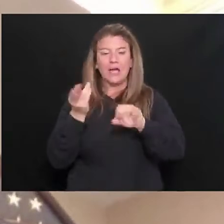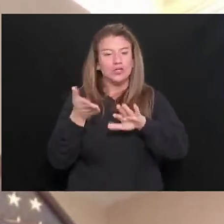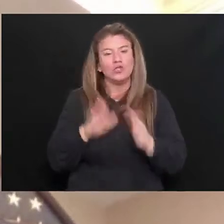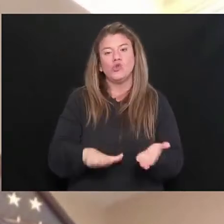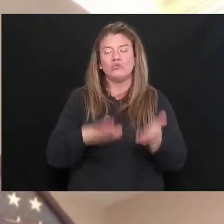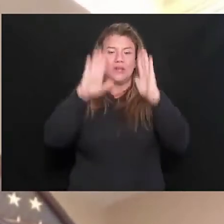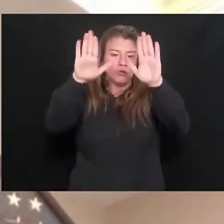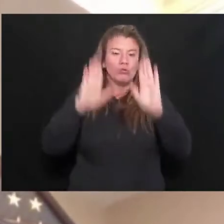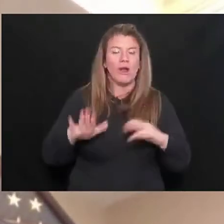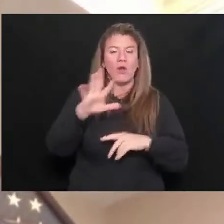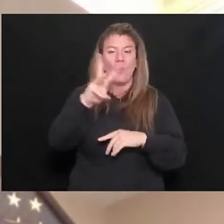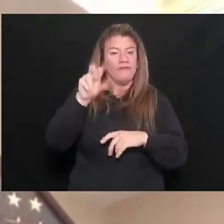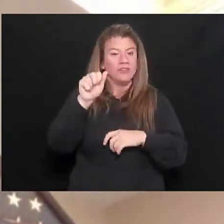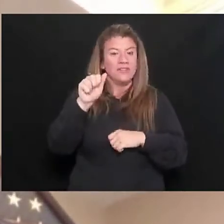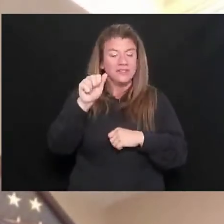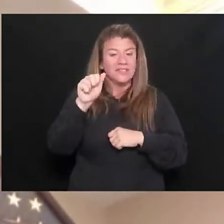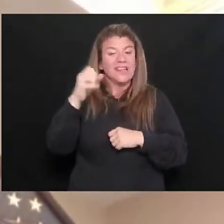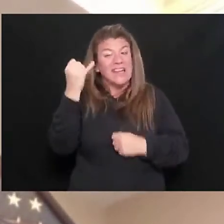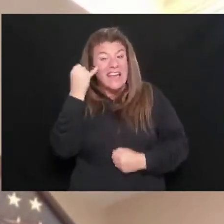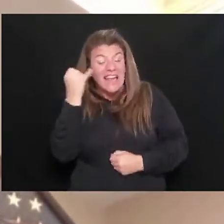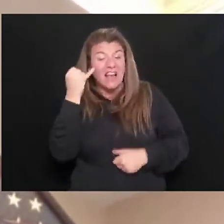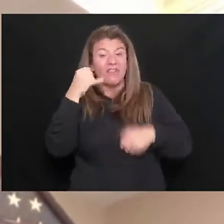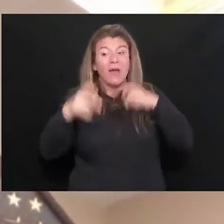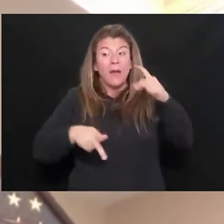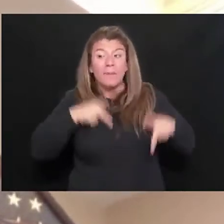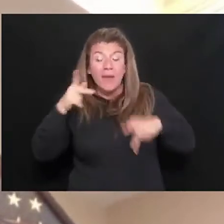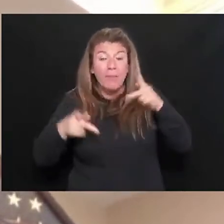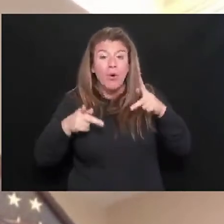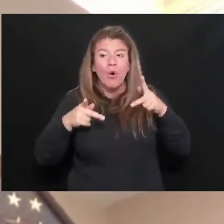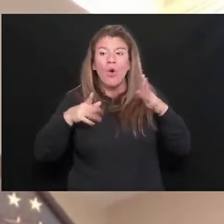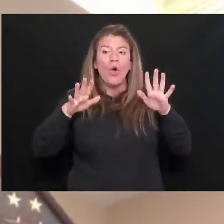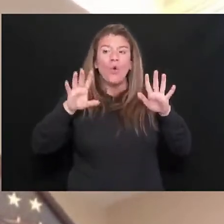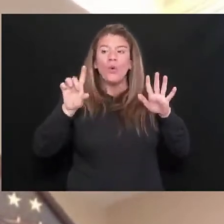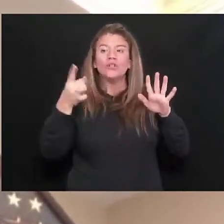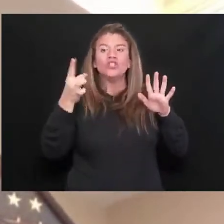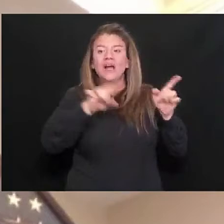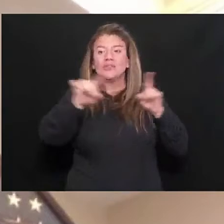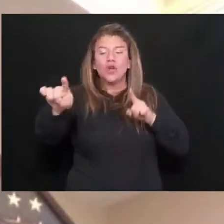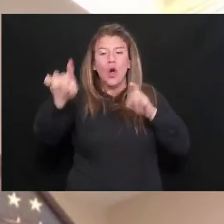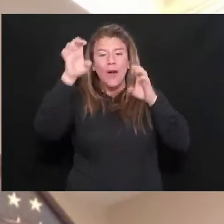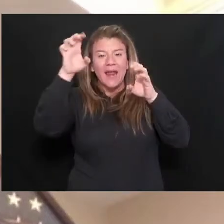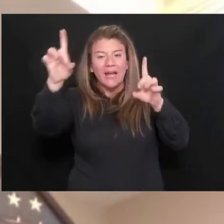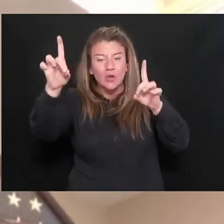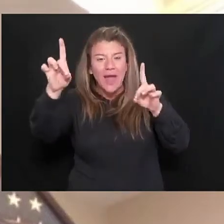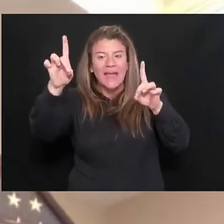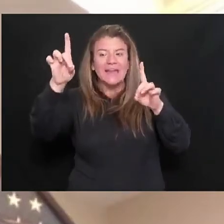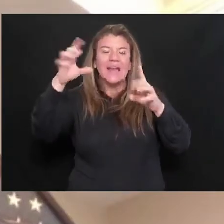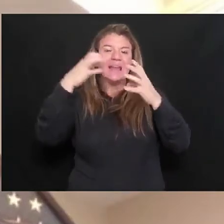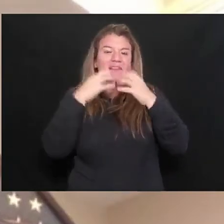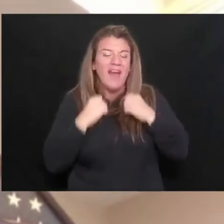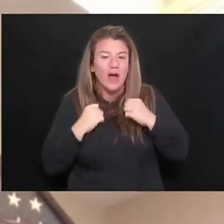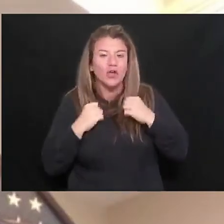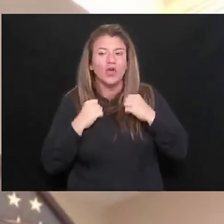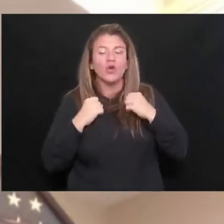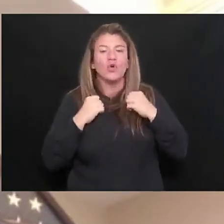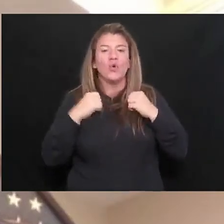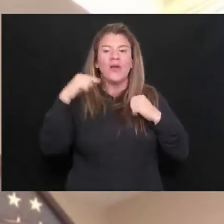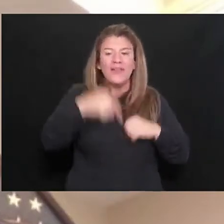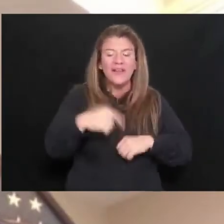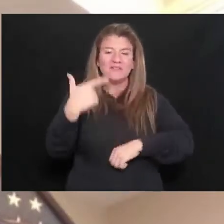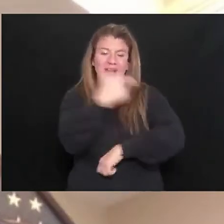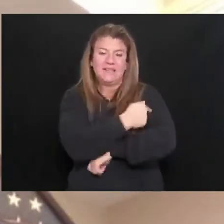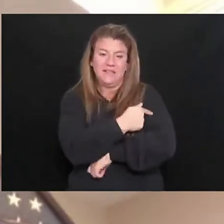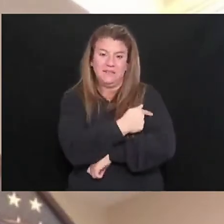West Virginians if folks will just go out and get educated to the value of this